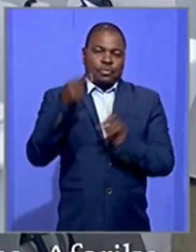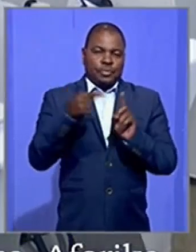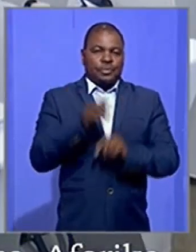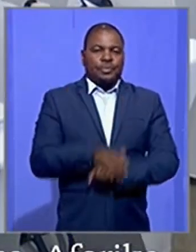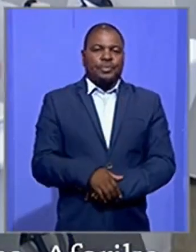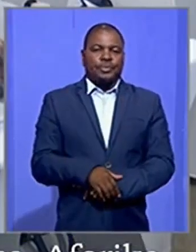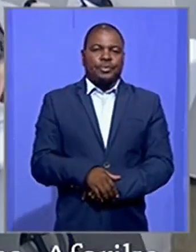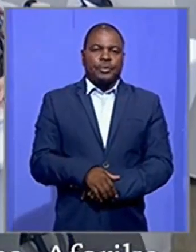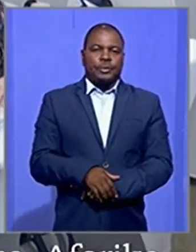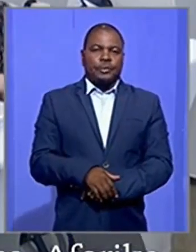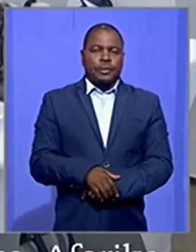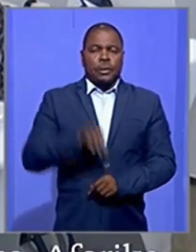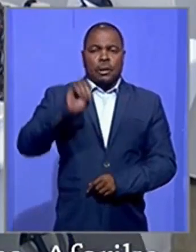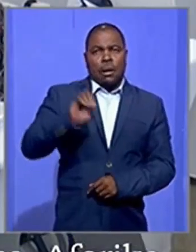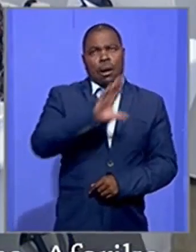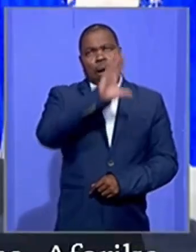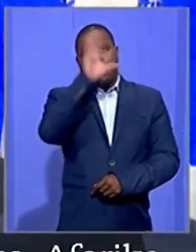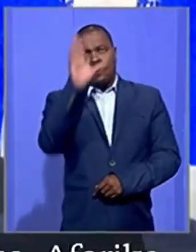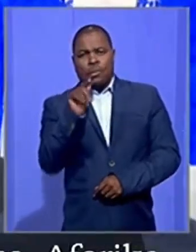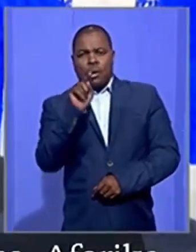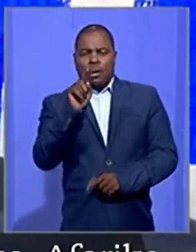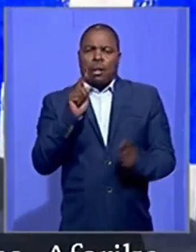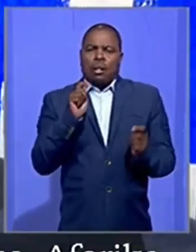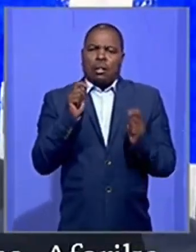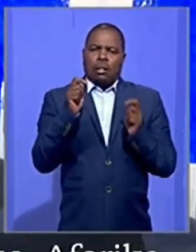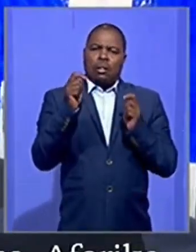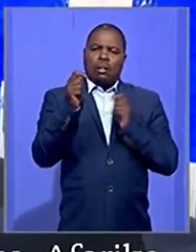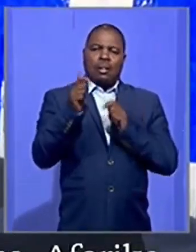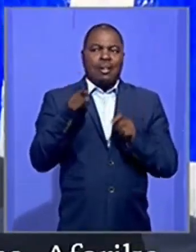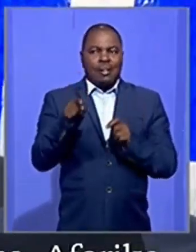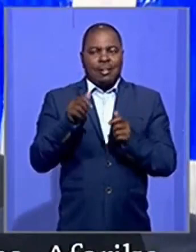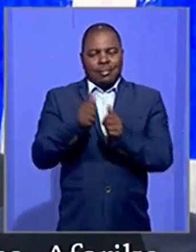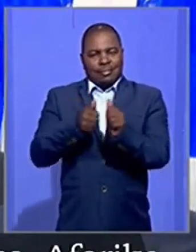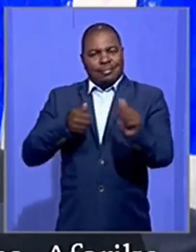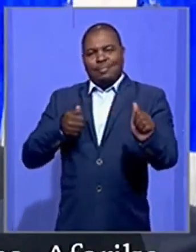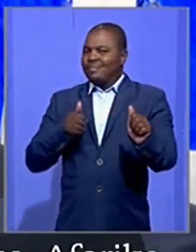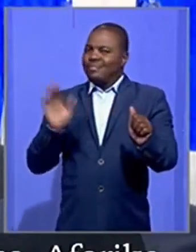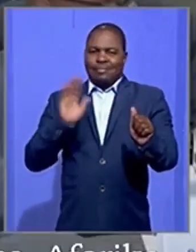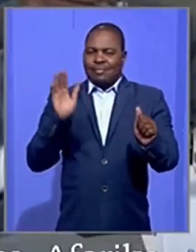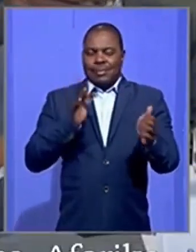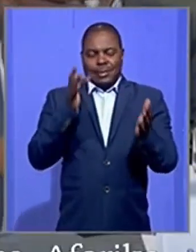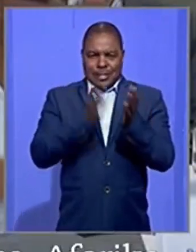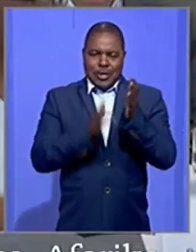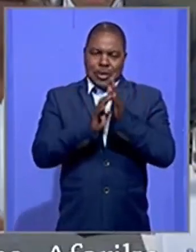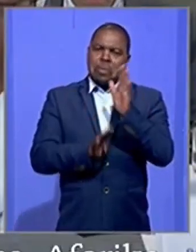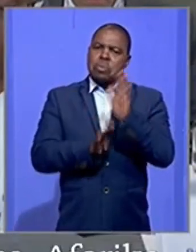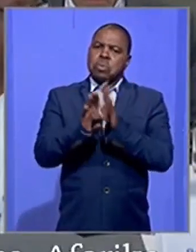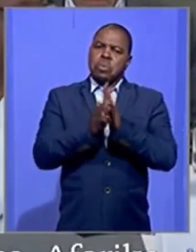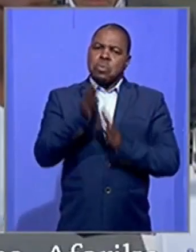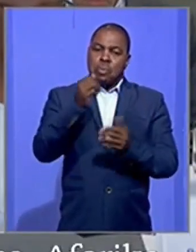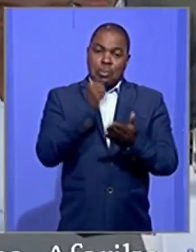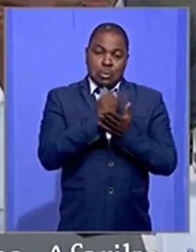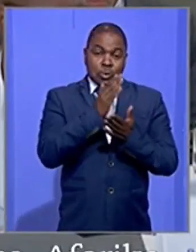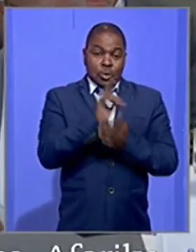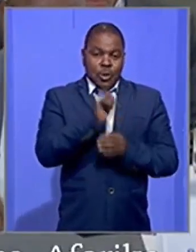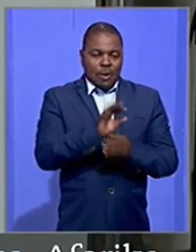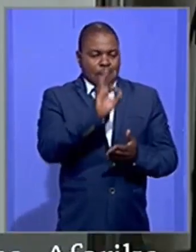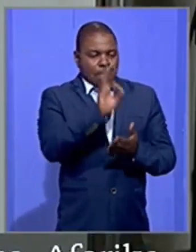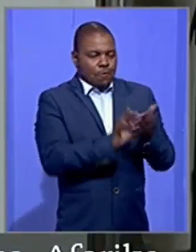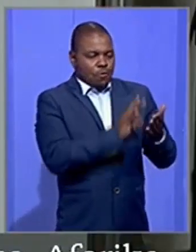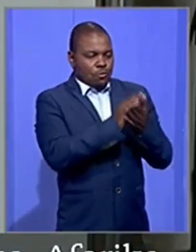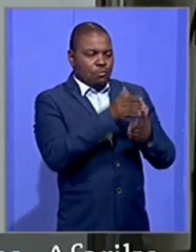le diphetogo mo Afrika jaaka kontinente le yone e sa salele kwa morago malebana le mafaratlhatlha go netefatsa tsamaiso e e siameng ya